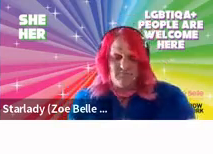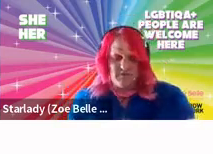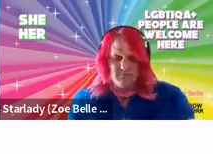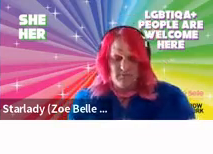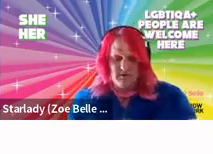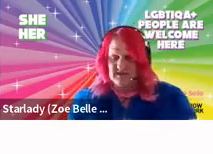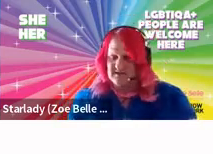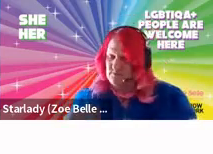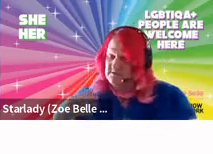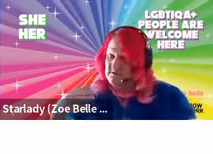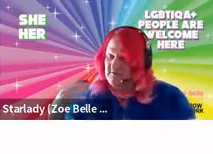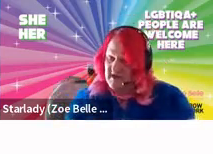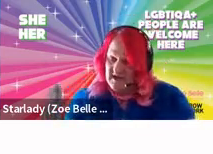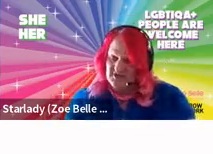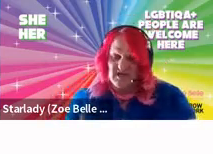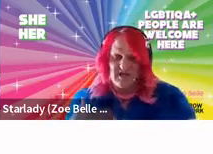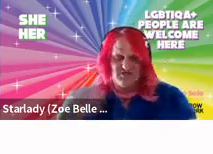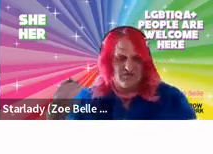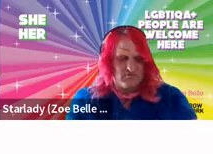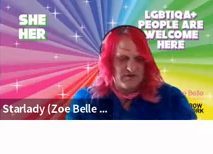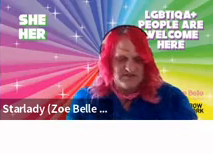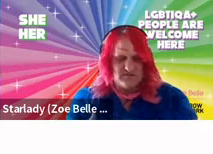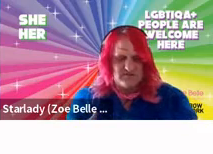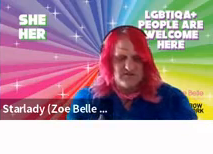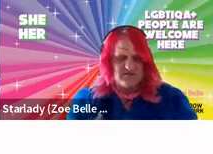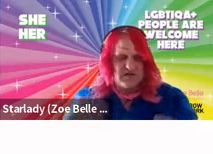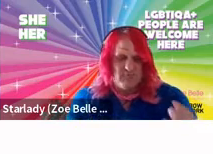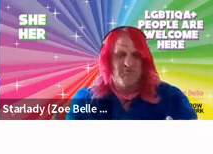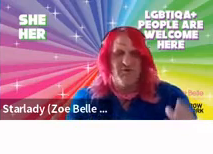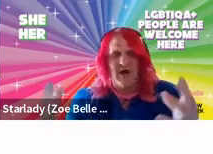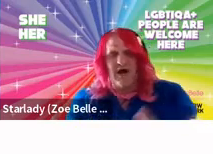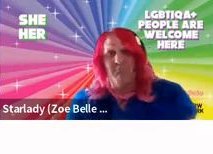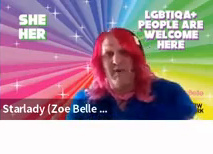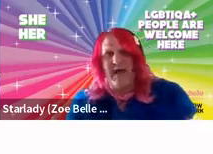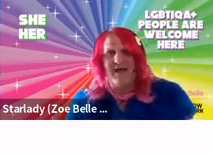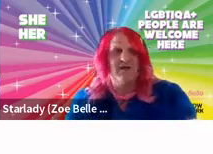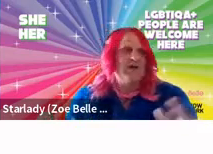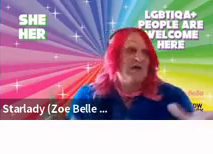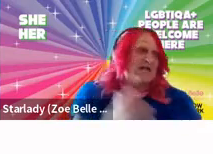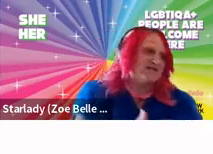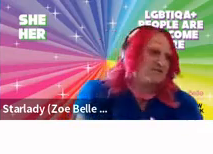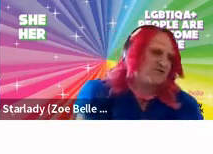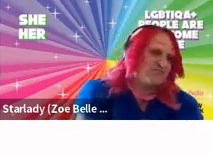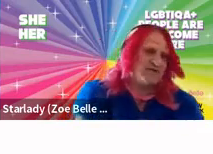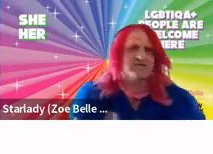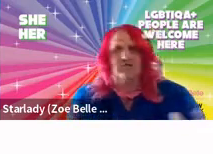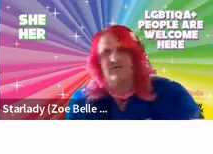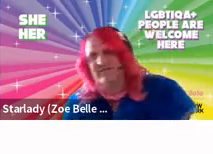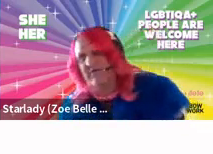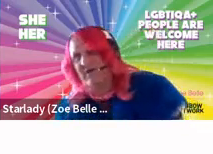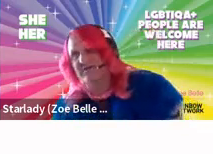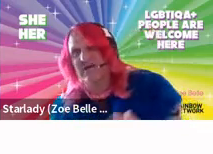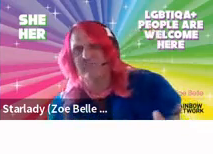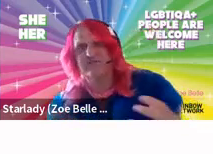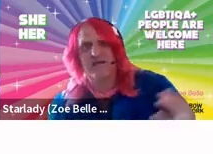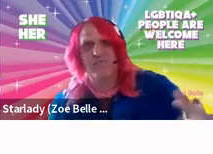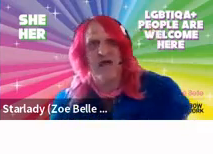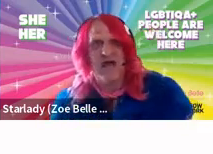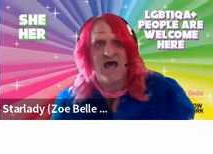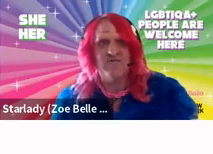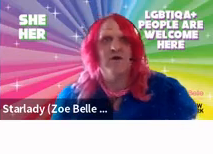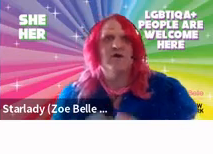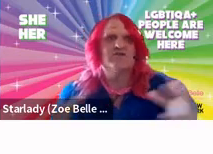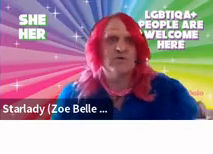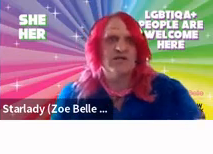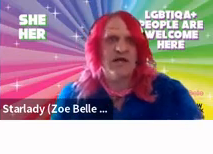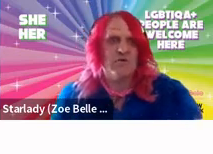And provide people, I guess, with sort of like education and resources to help them unpack any sort of myths or stereotypes they